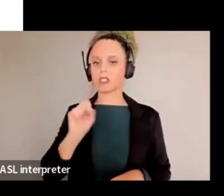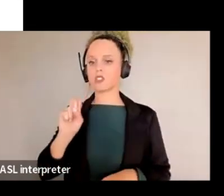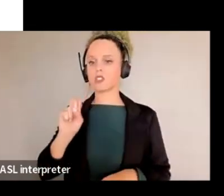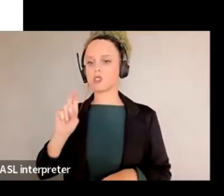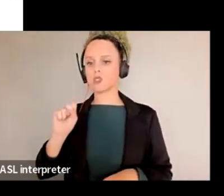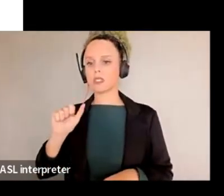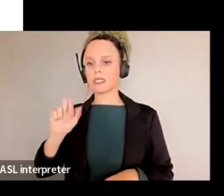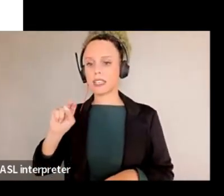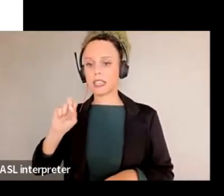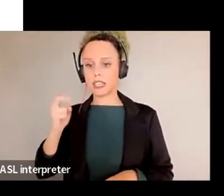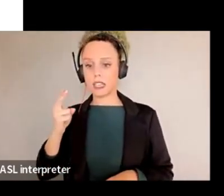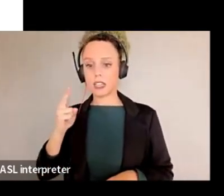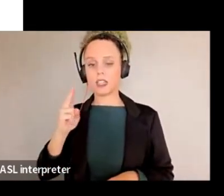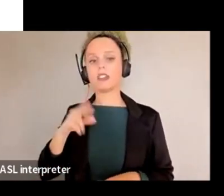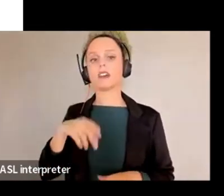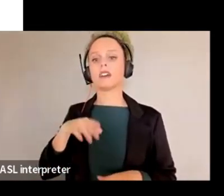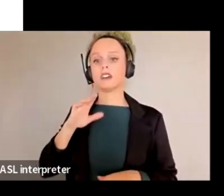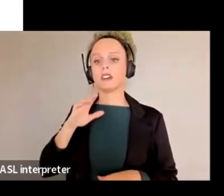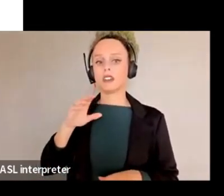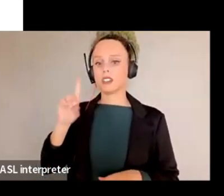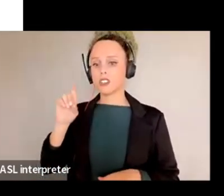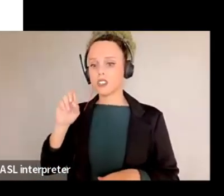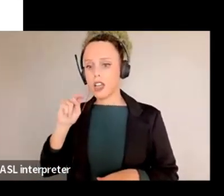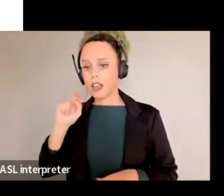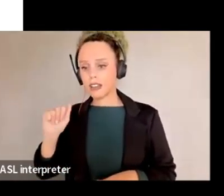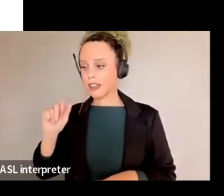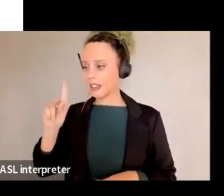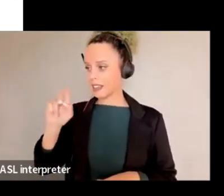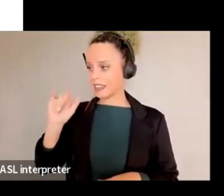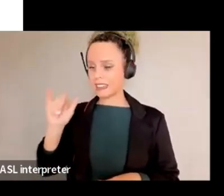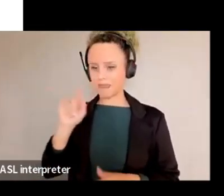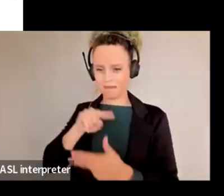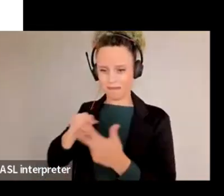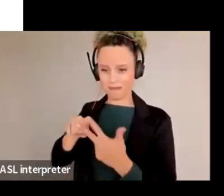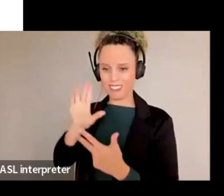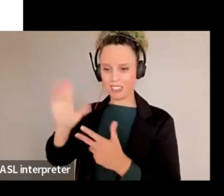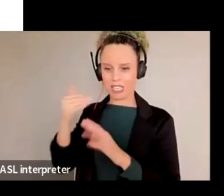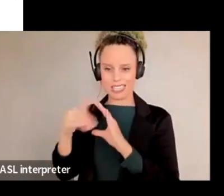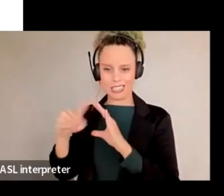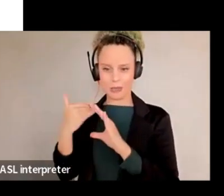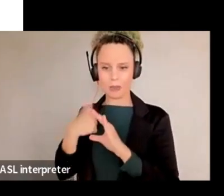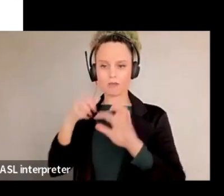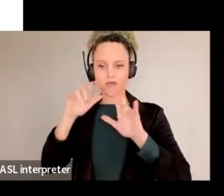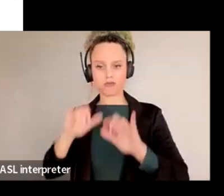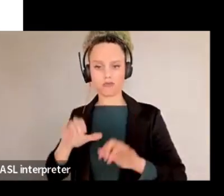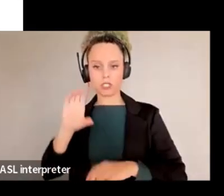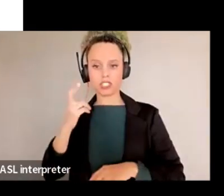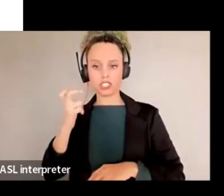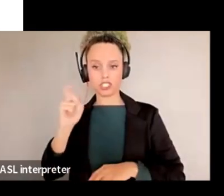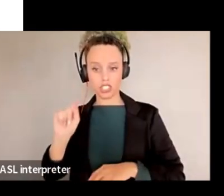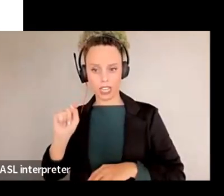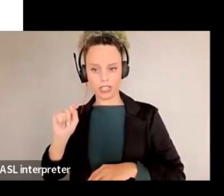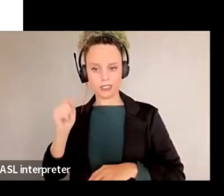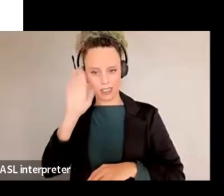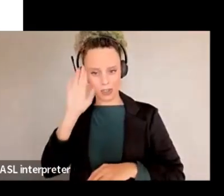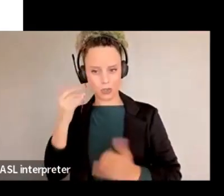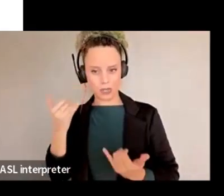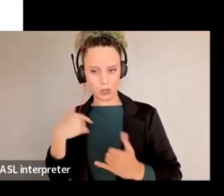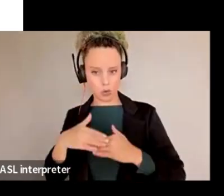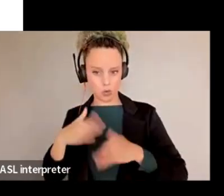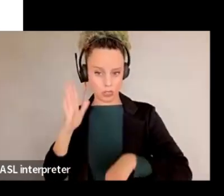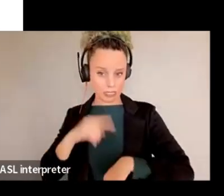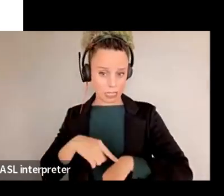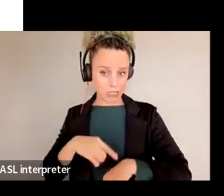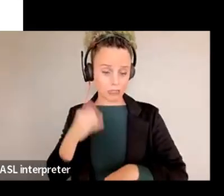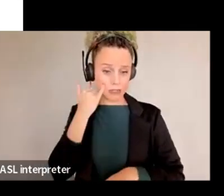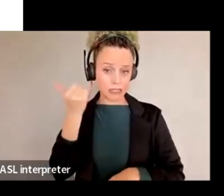Yeah, that was really great, Susannah. I you. put Susanna's email in the chat. I put Donna's email in the chat. I put